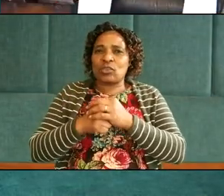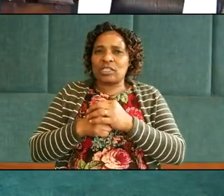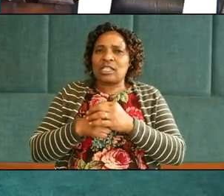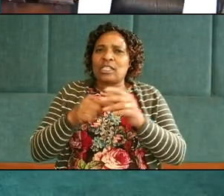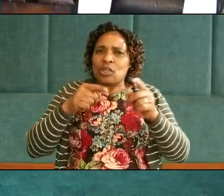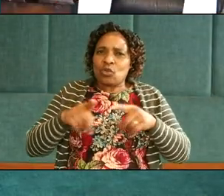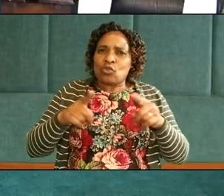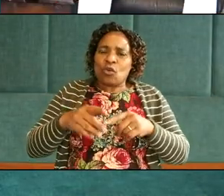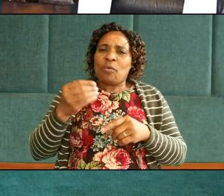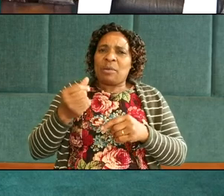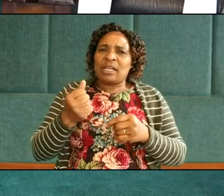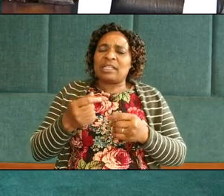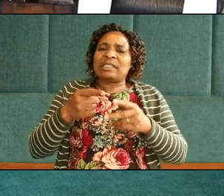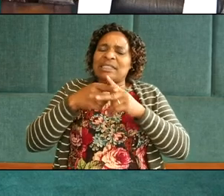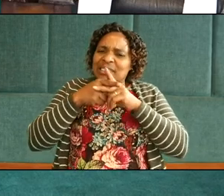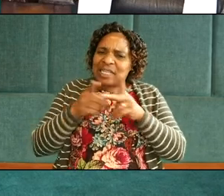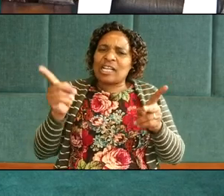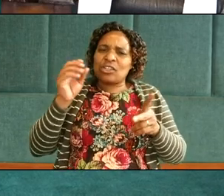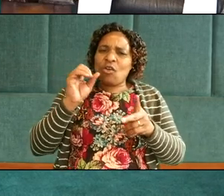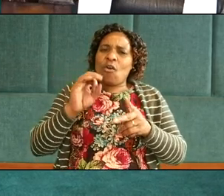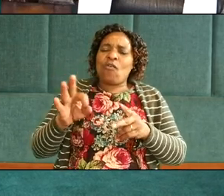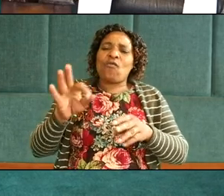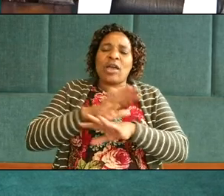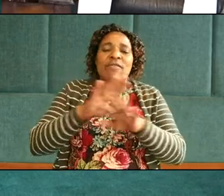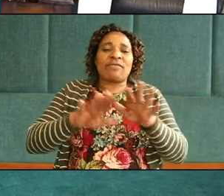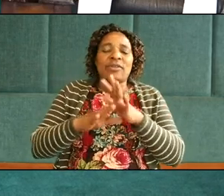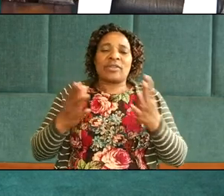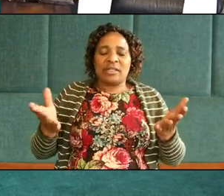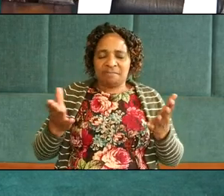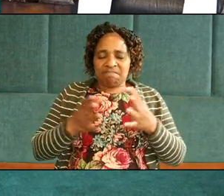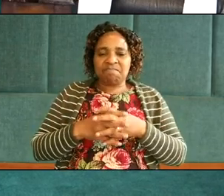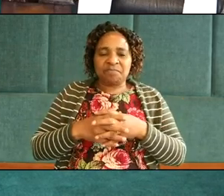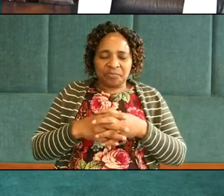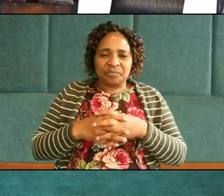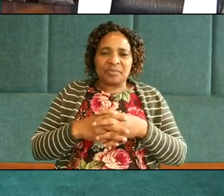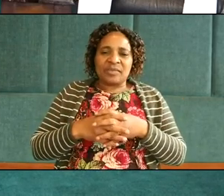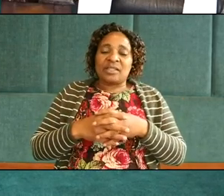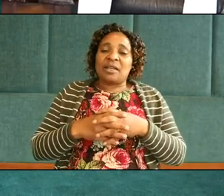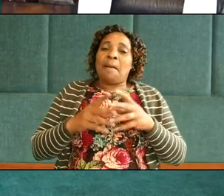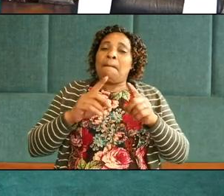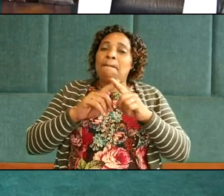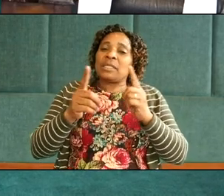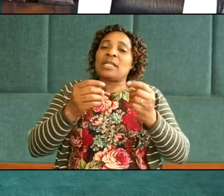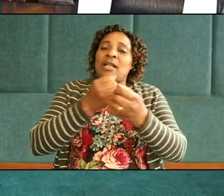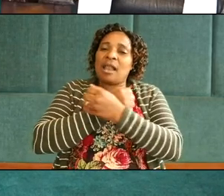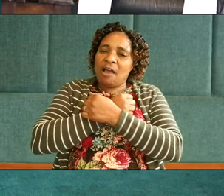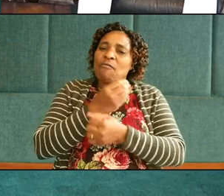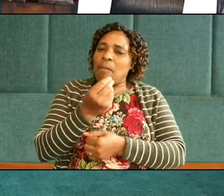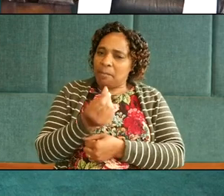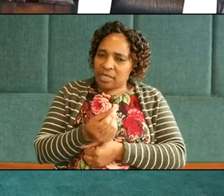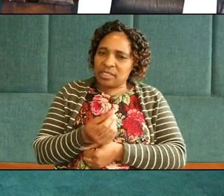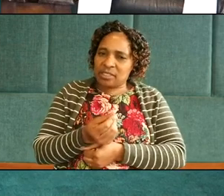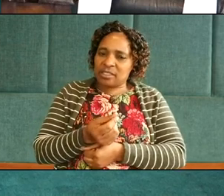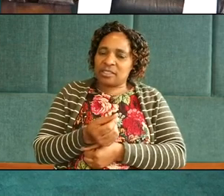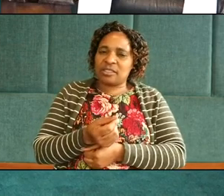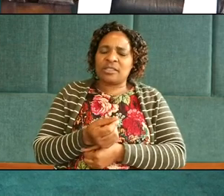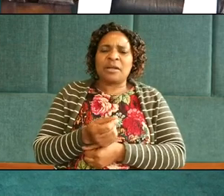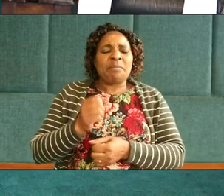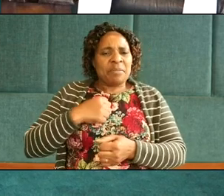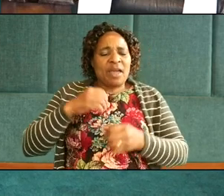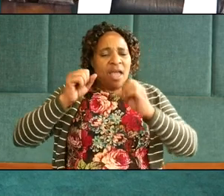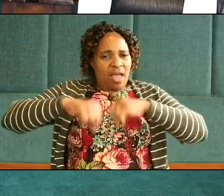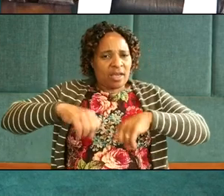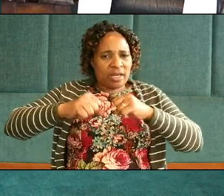So money is not necessarily... Indeed. Yeah. The root of all evil, but the love of it. The love of money, yeah. I would agree